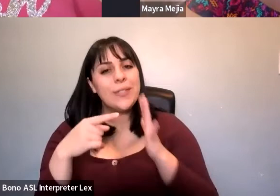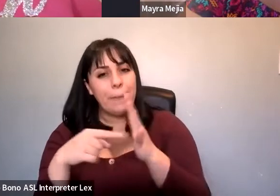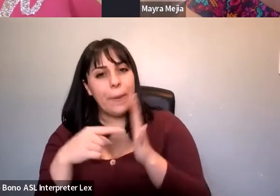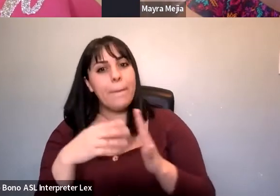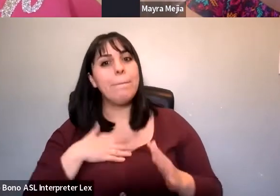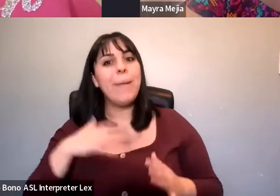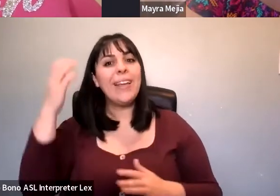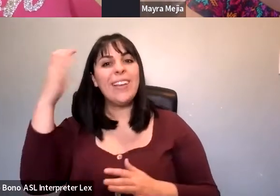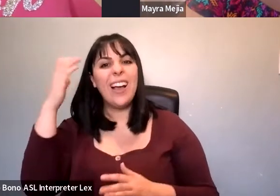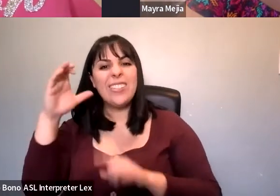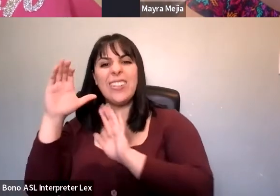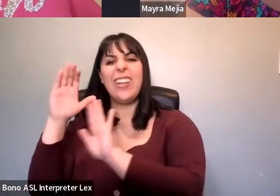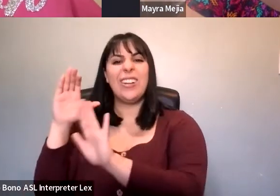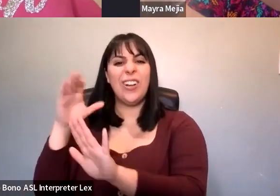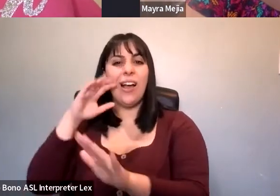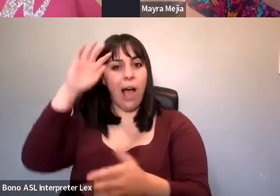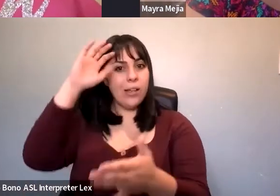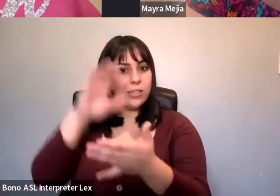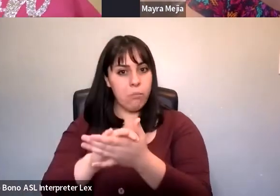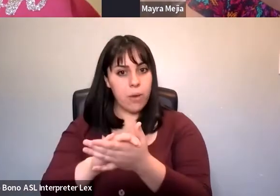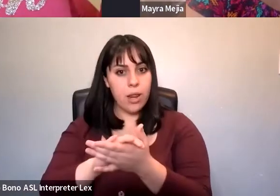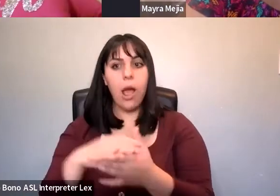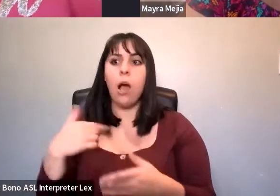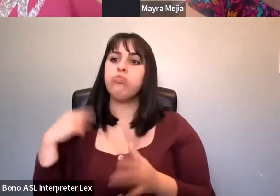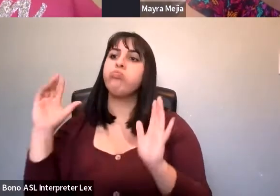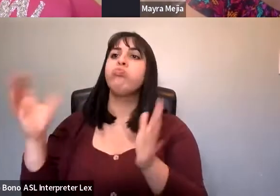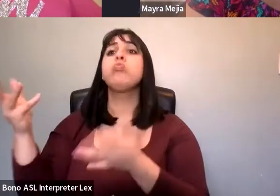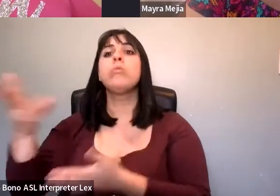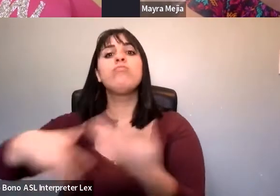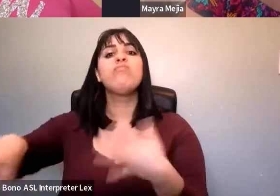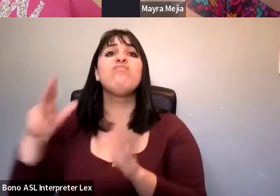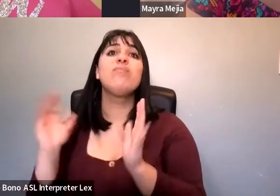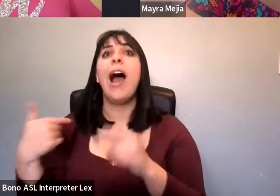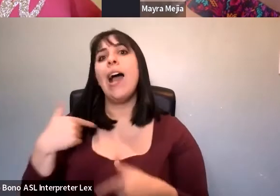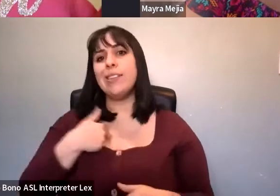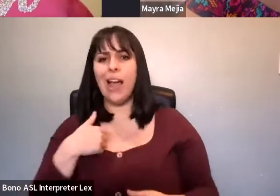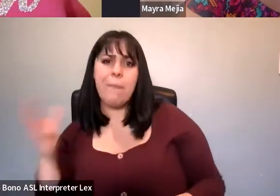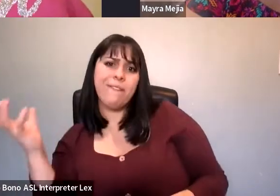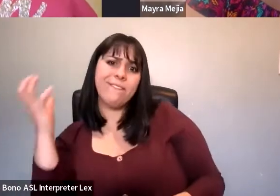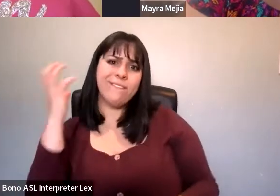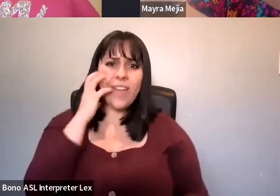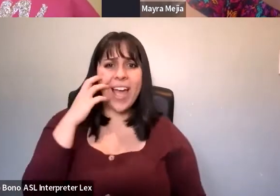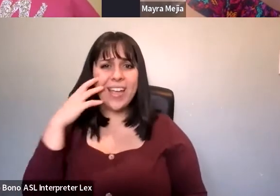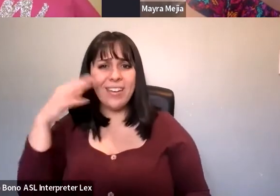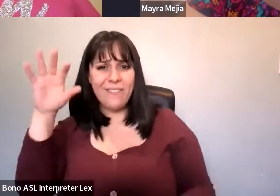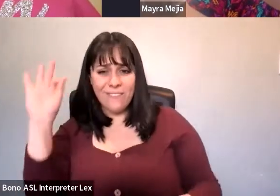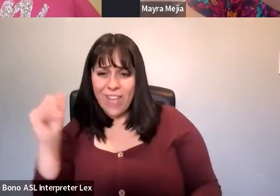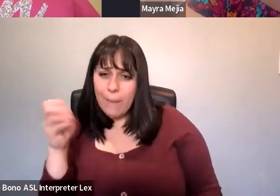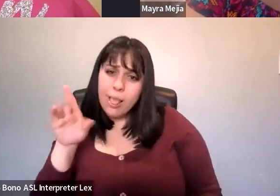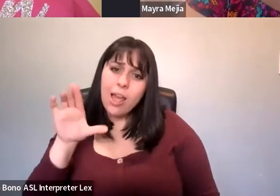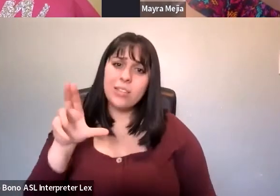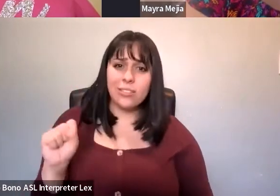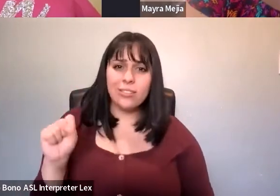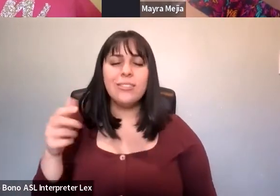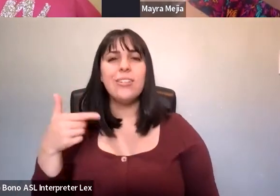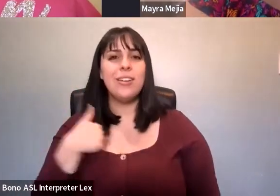said, oh yeah, I'm fat and fabulous, he like paused, like he was walking by me and he paused and he looked at me and I